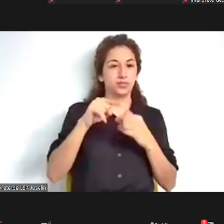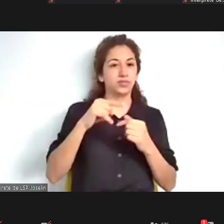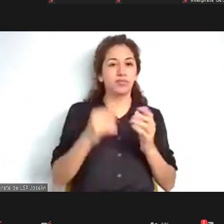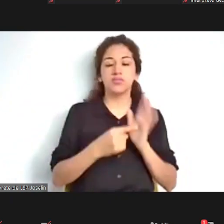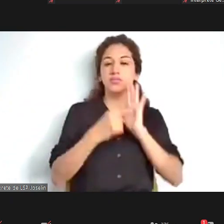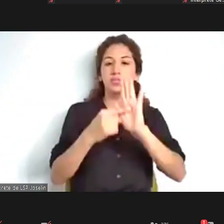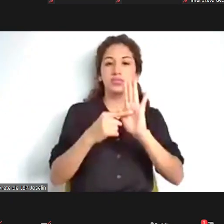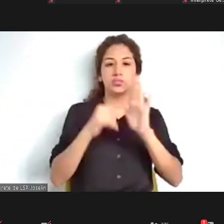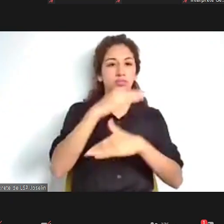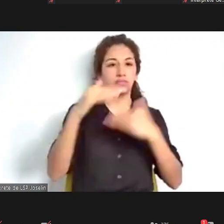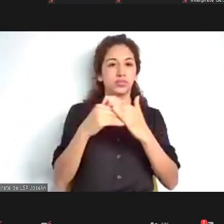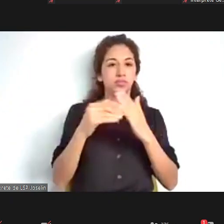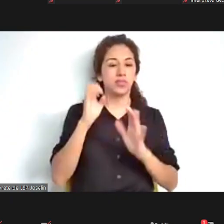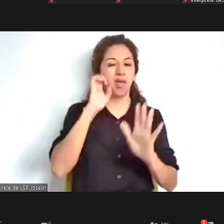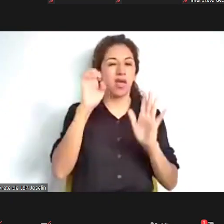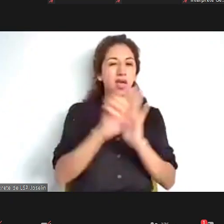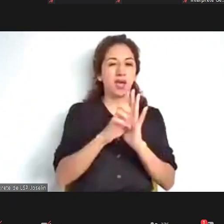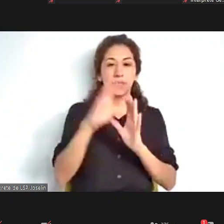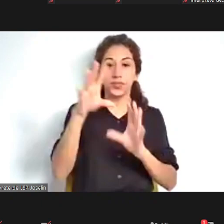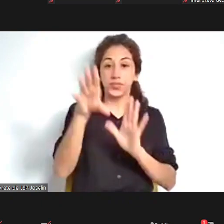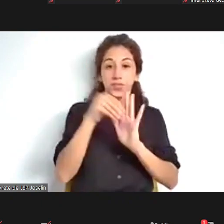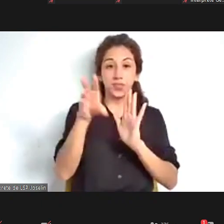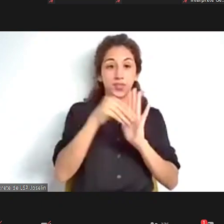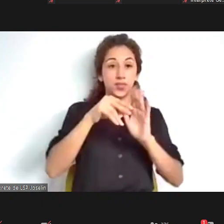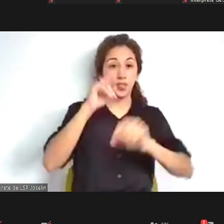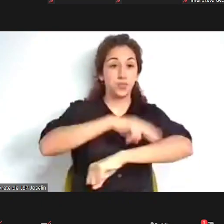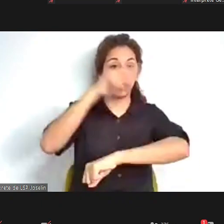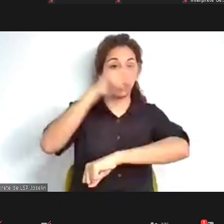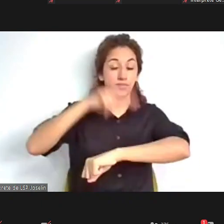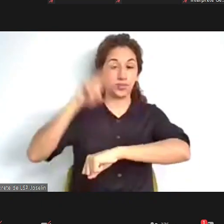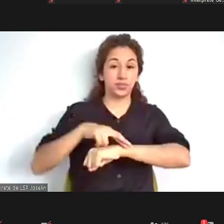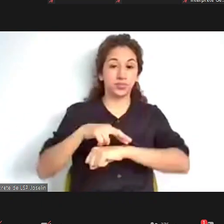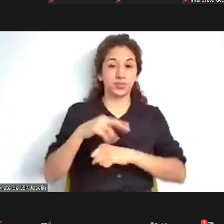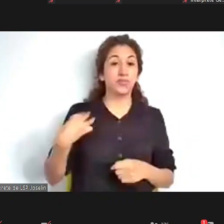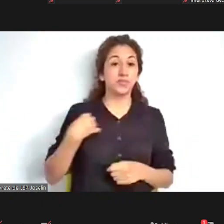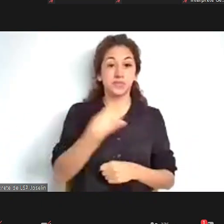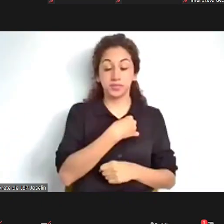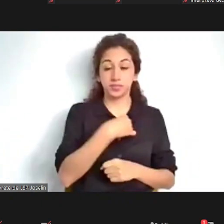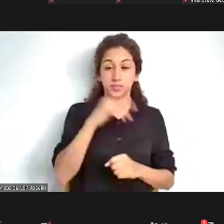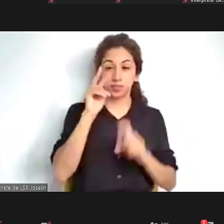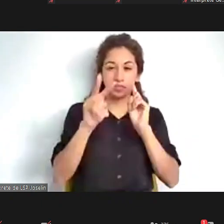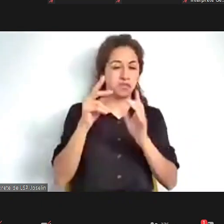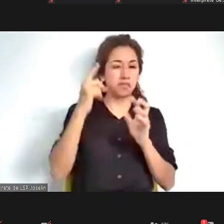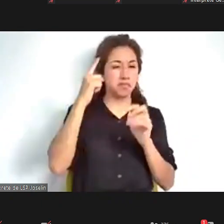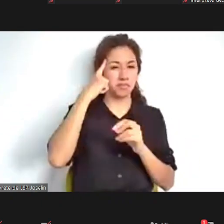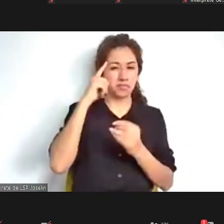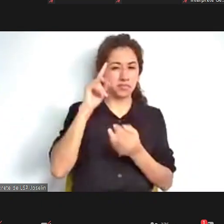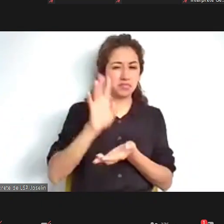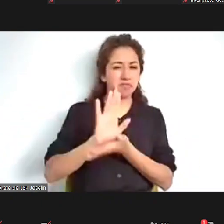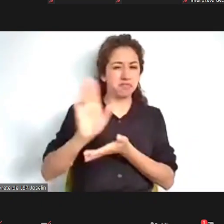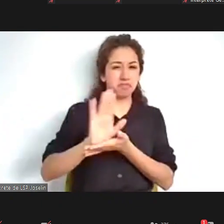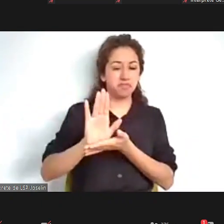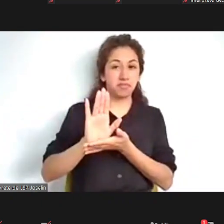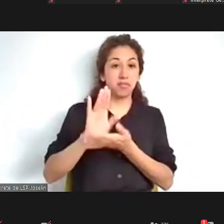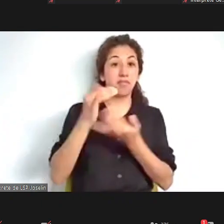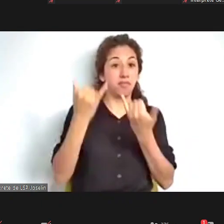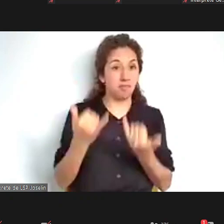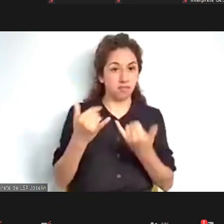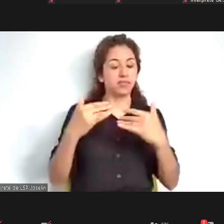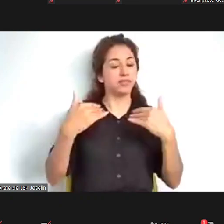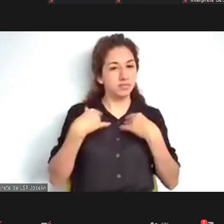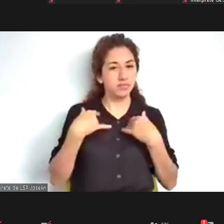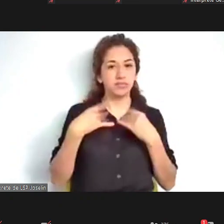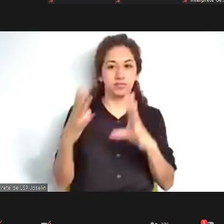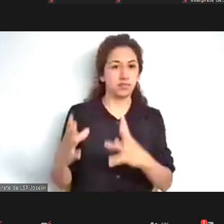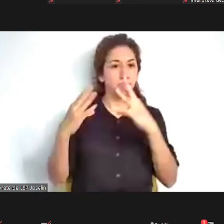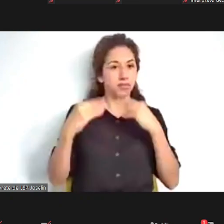the plan is that for example for the region in which many ministries that traditionally did not look into the human rights are now